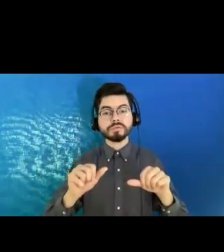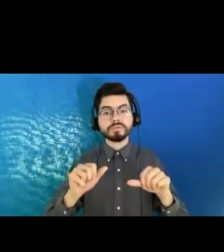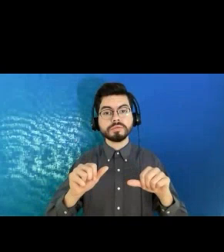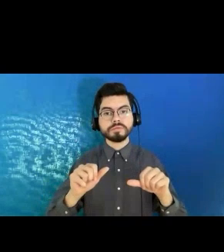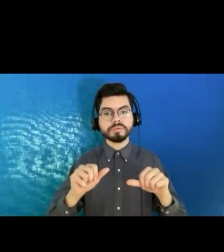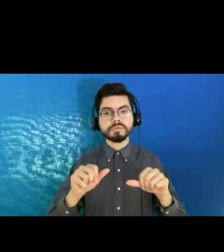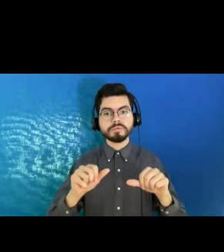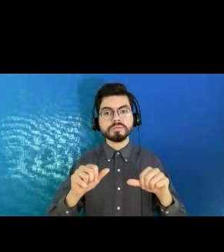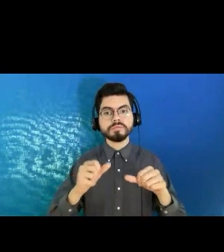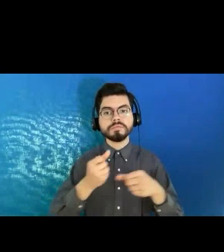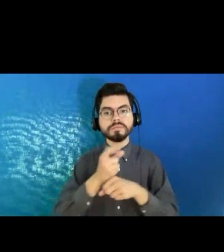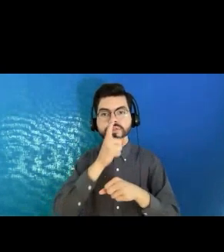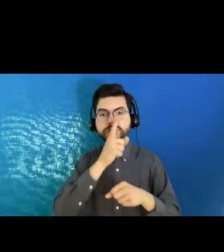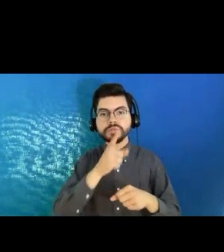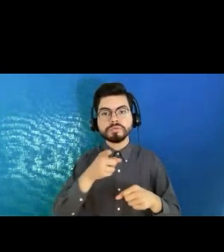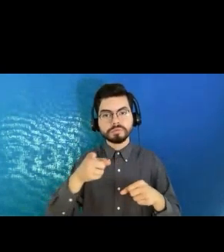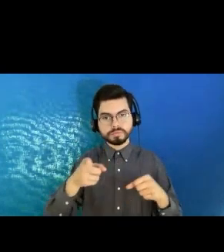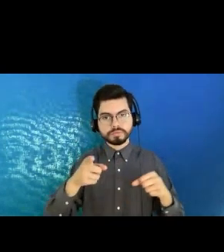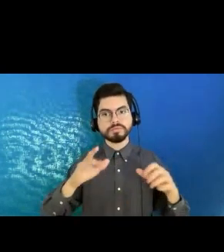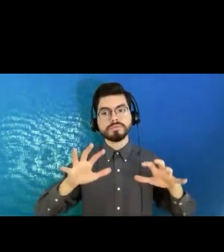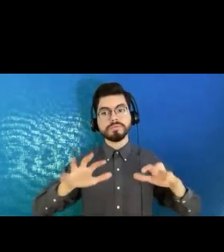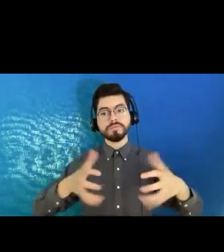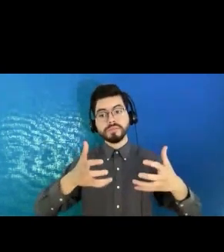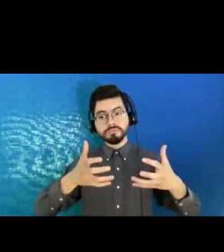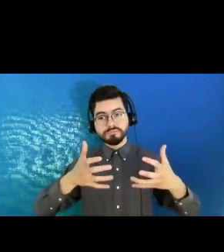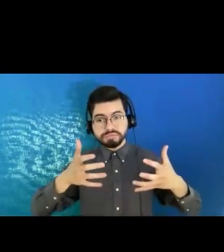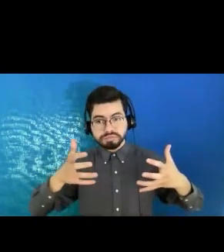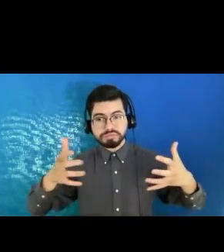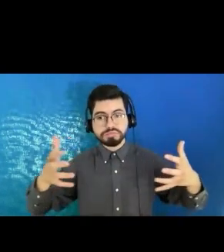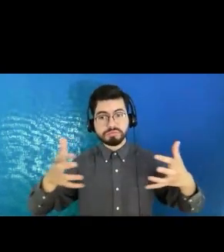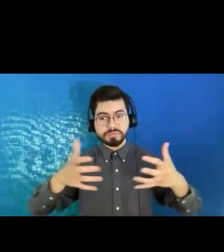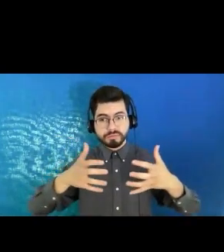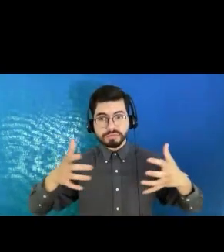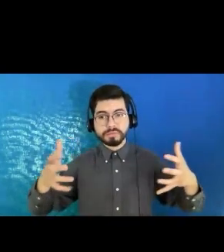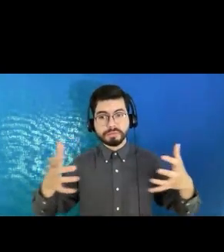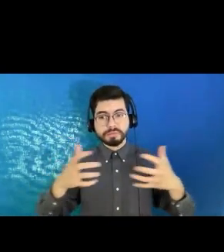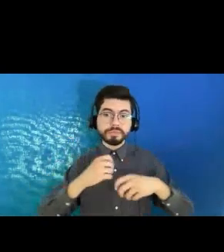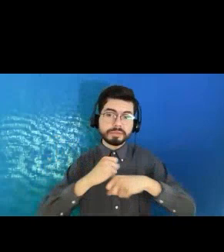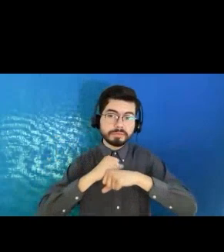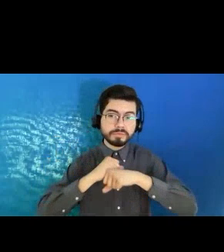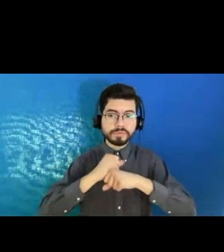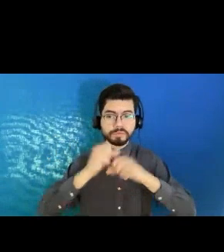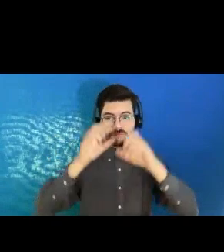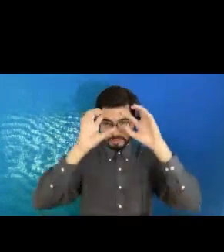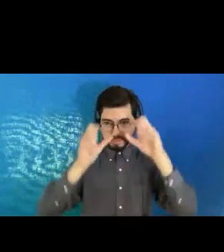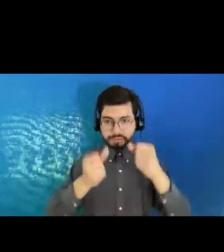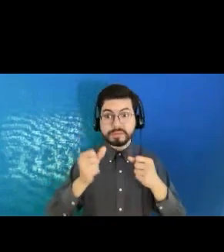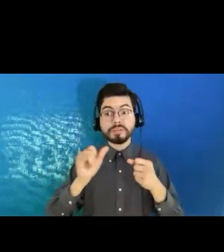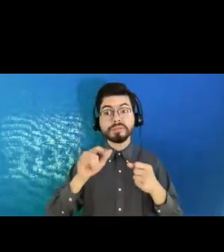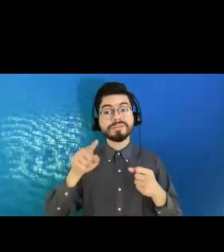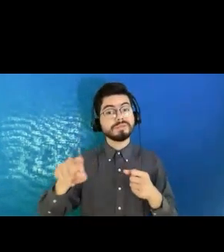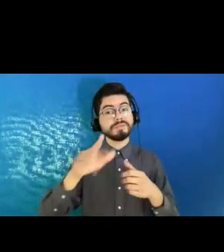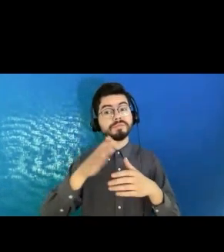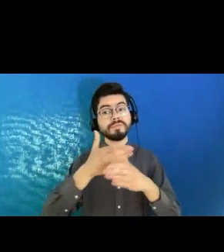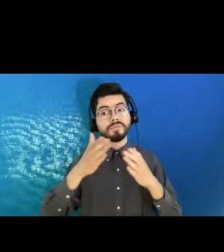plentiful population and making sure that we can serve bison, but that we are meeting the obligations that we have to our partners.